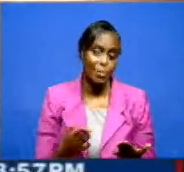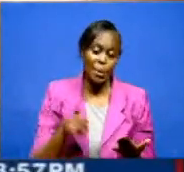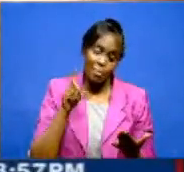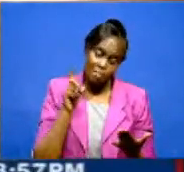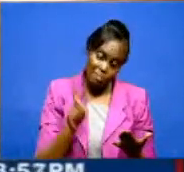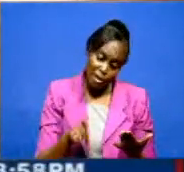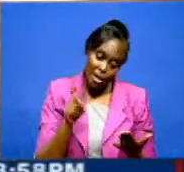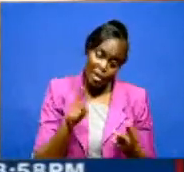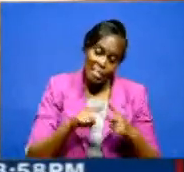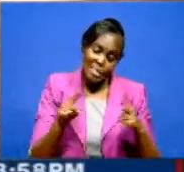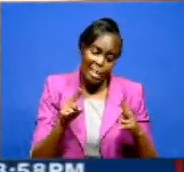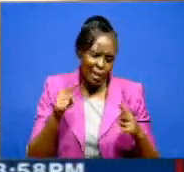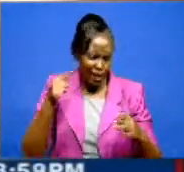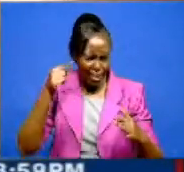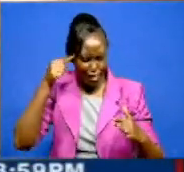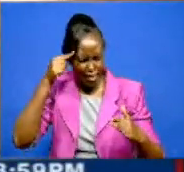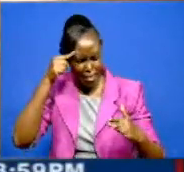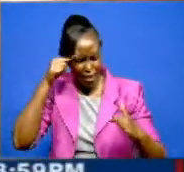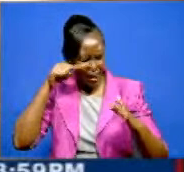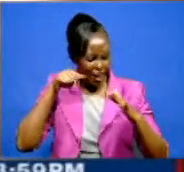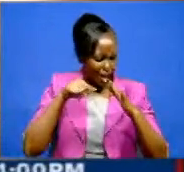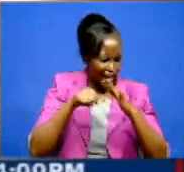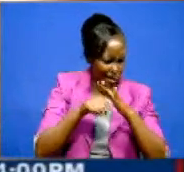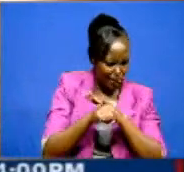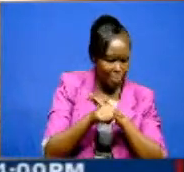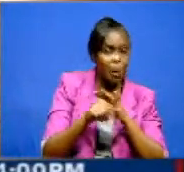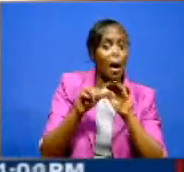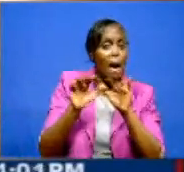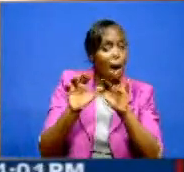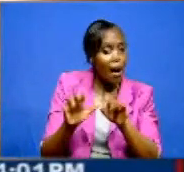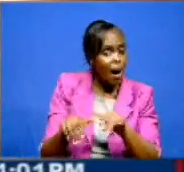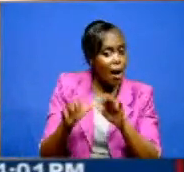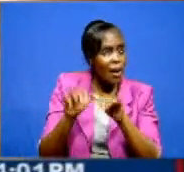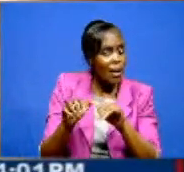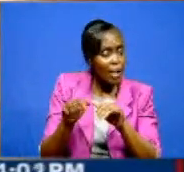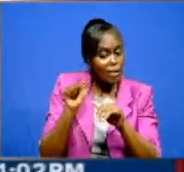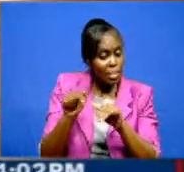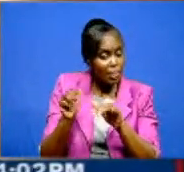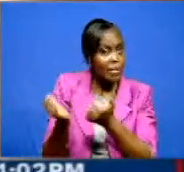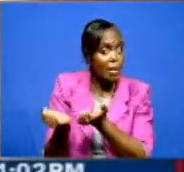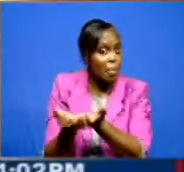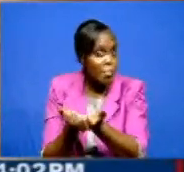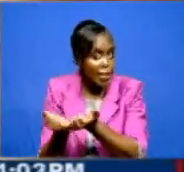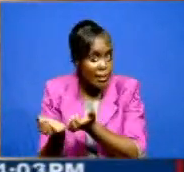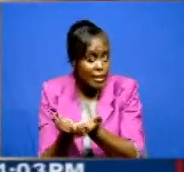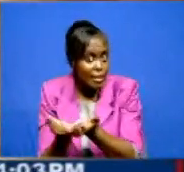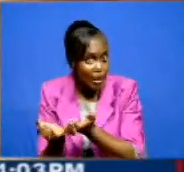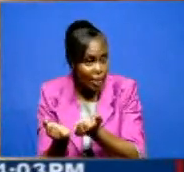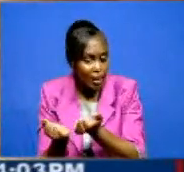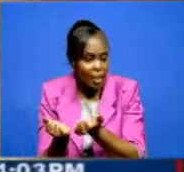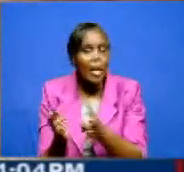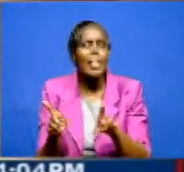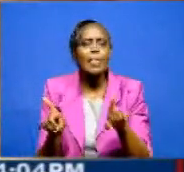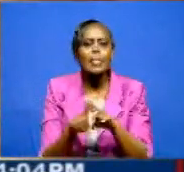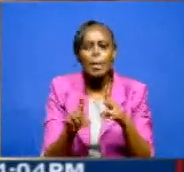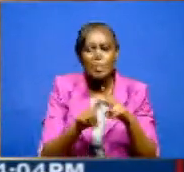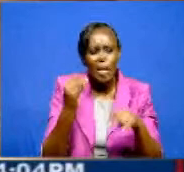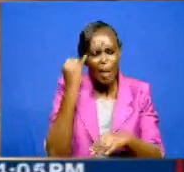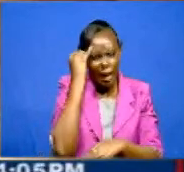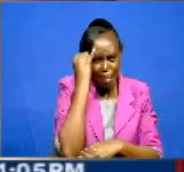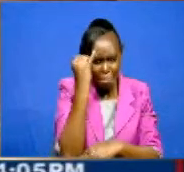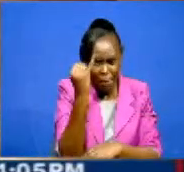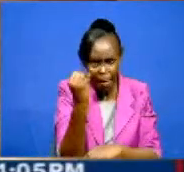must begin to think that agriculture is business. And we must begin to imagine